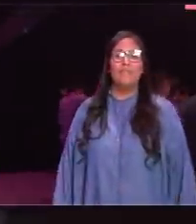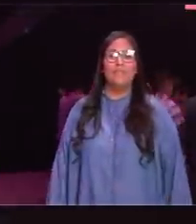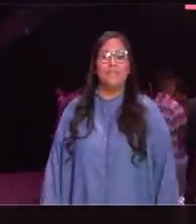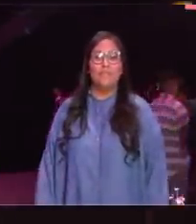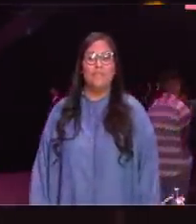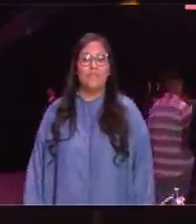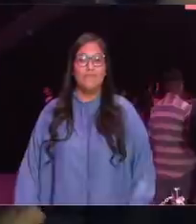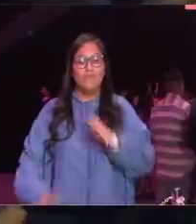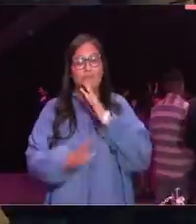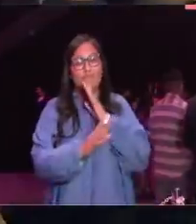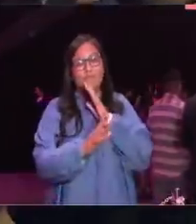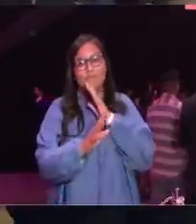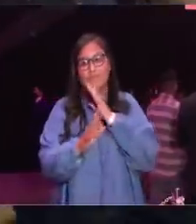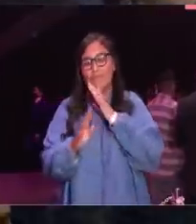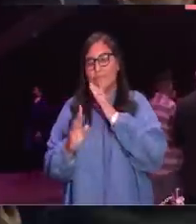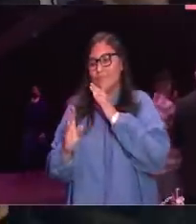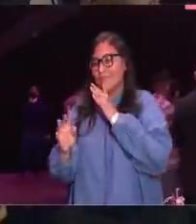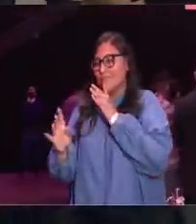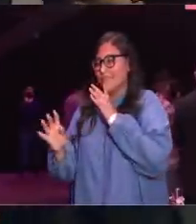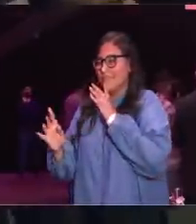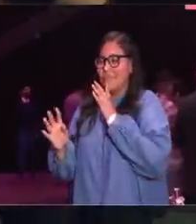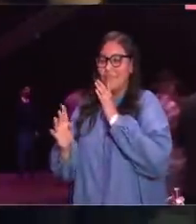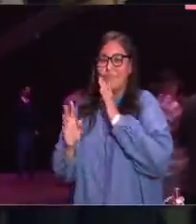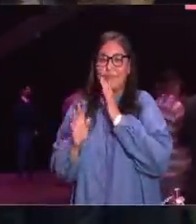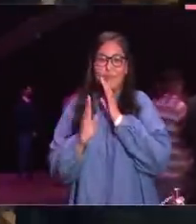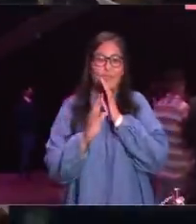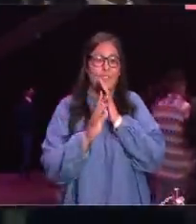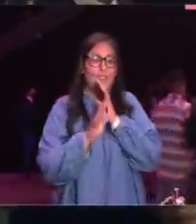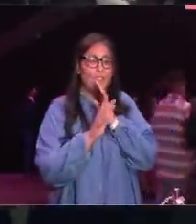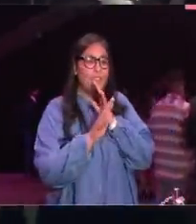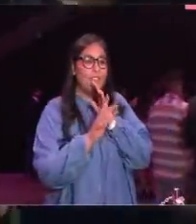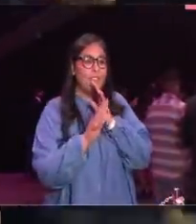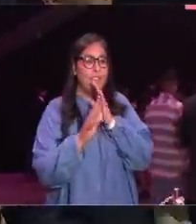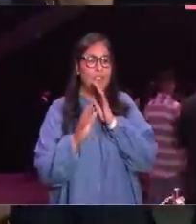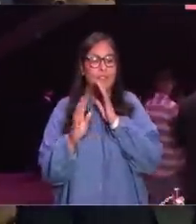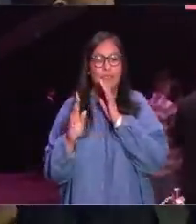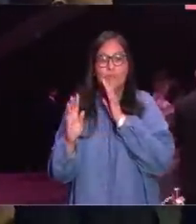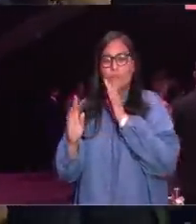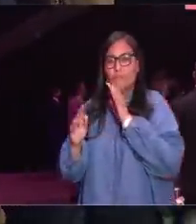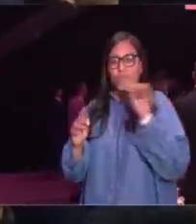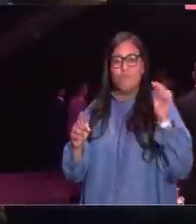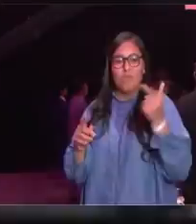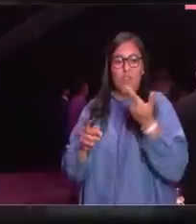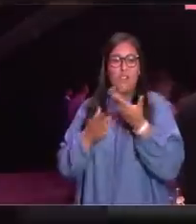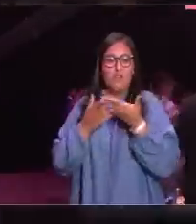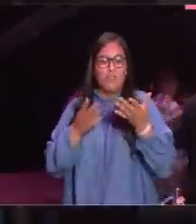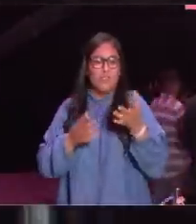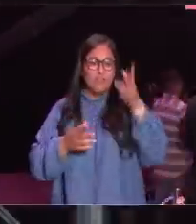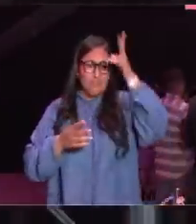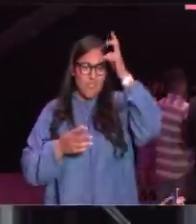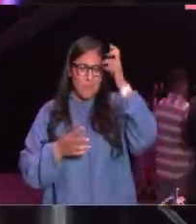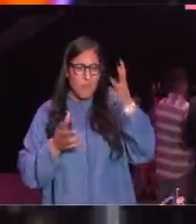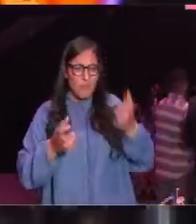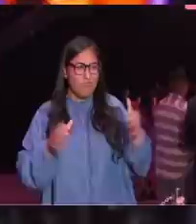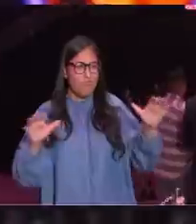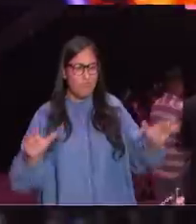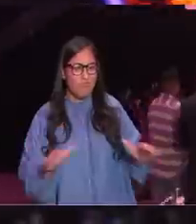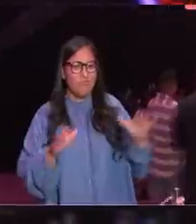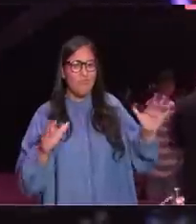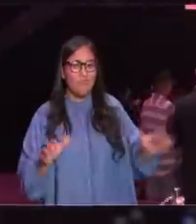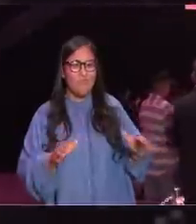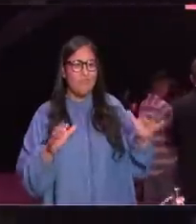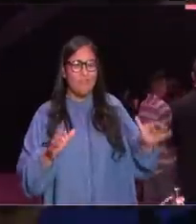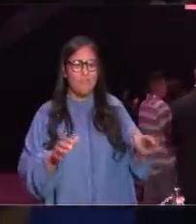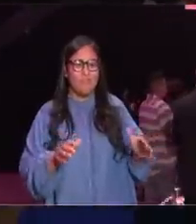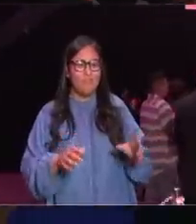Y oramos y arabaca. Oh, reprendemos toda obra del diablo en el nombre de Jesús. Diablo, esta es